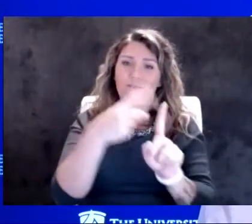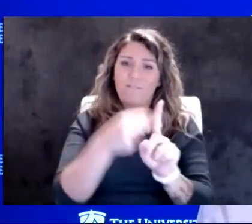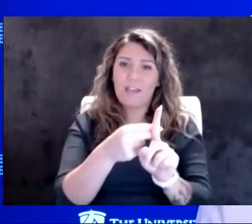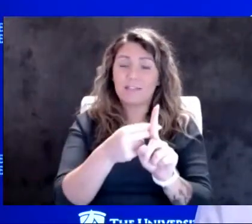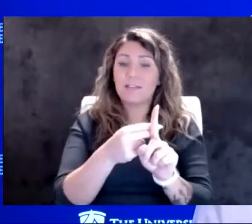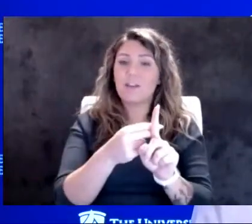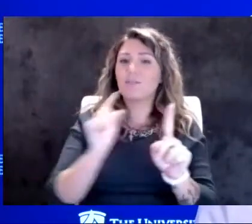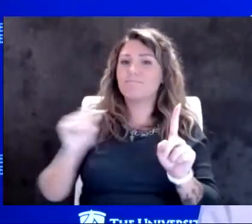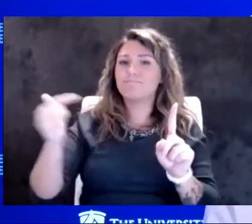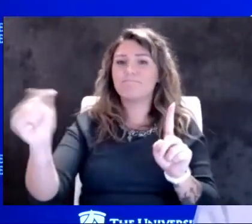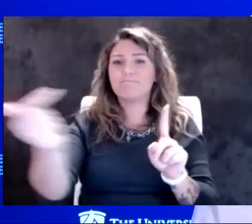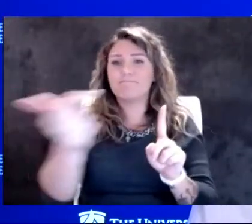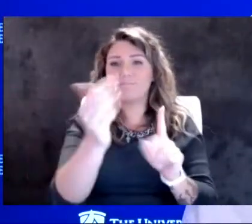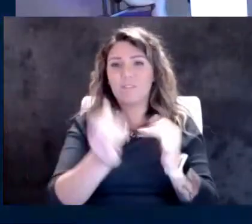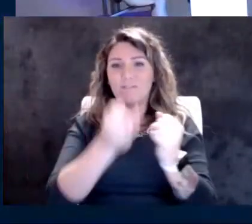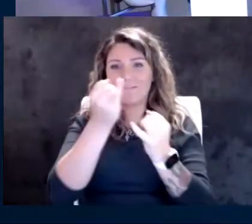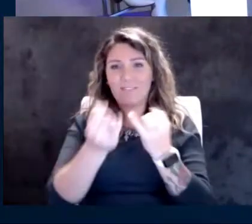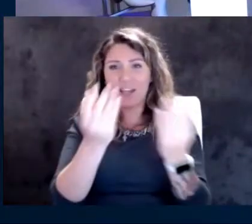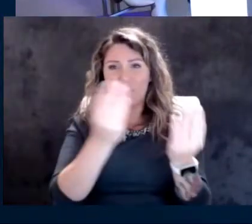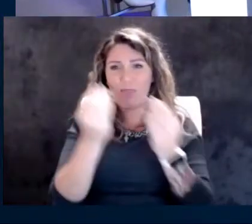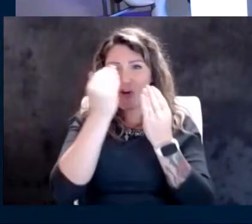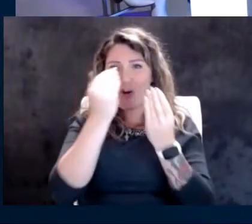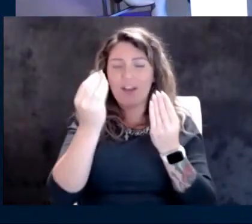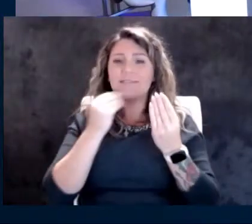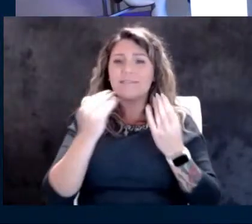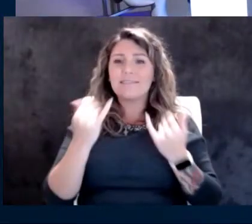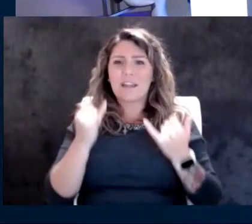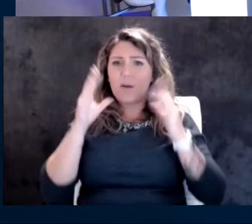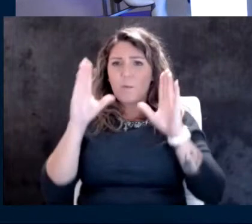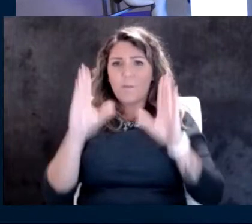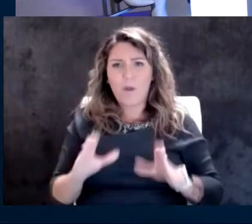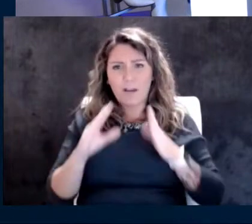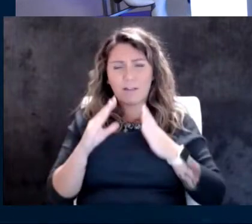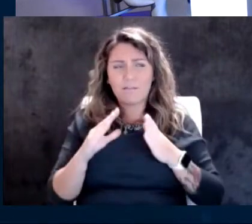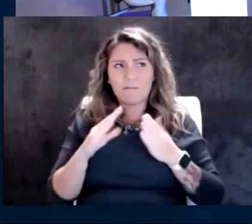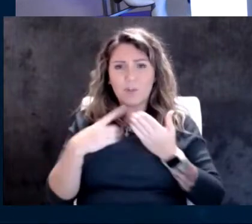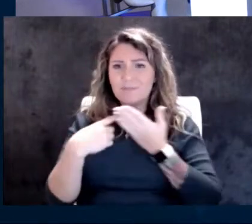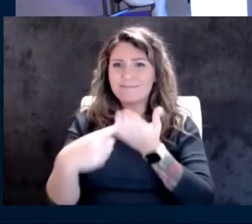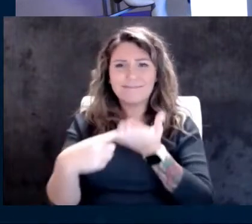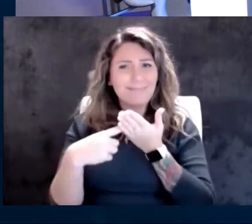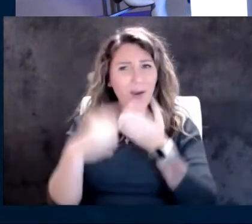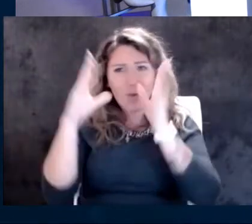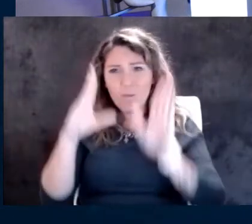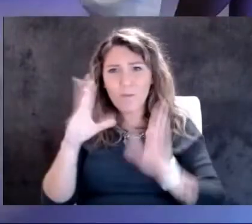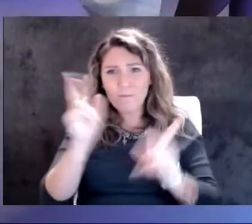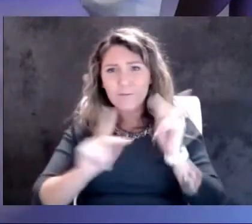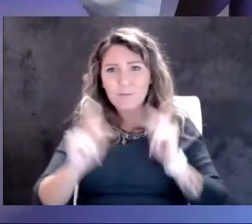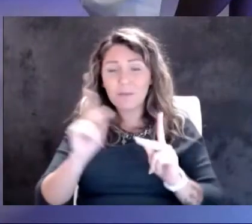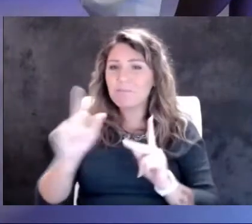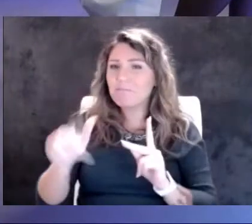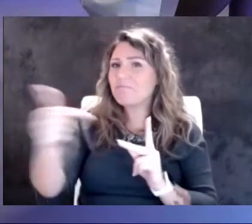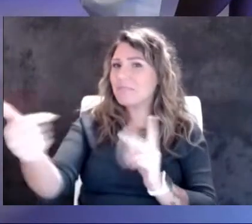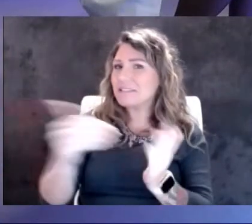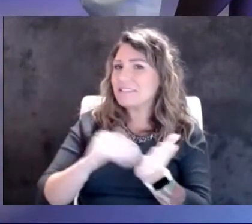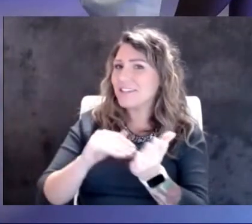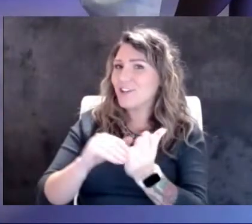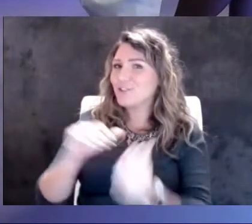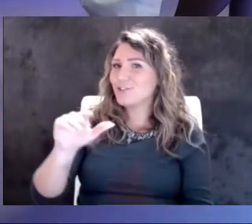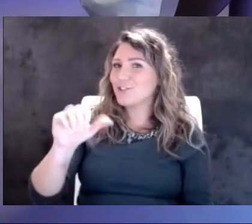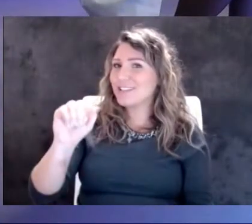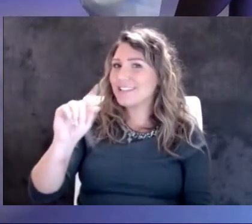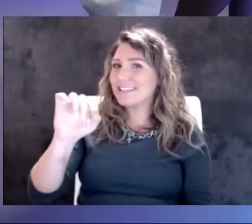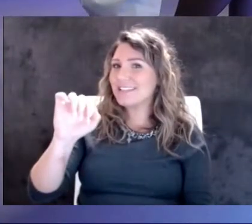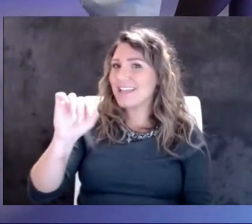get final thoughts from today. What a great discussion. It's been outstanding. Great group of folks. Catherine, it's Dr. Catherine Satterwhite. Talk to us a little bit